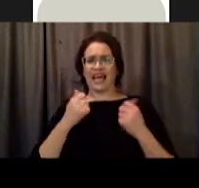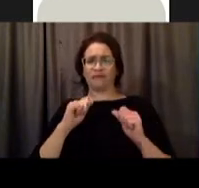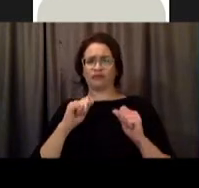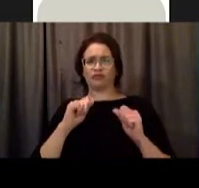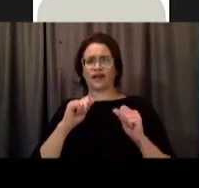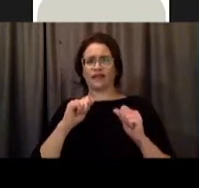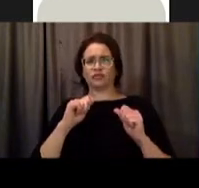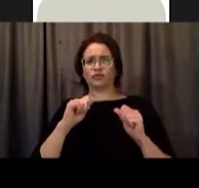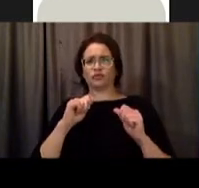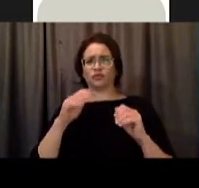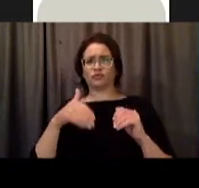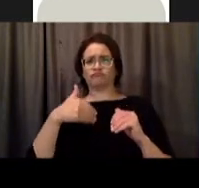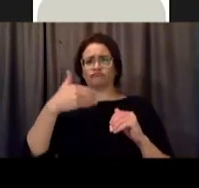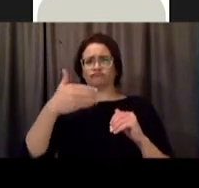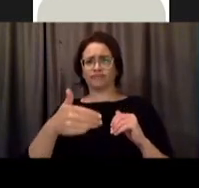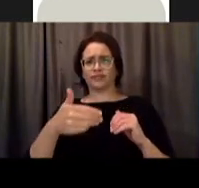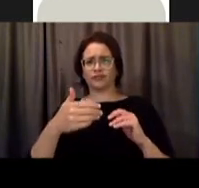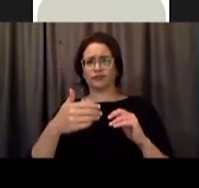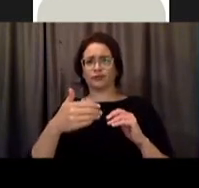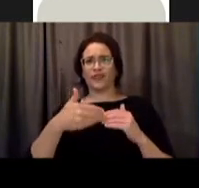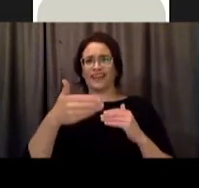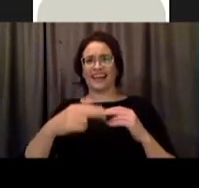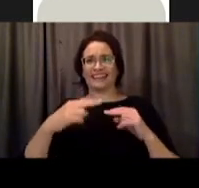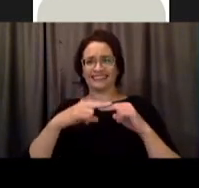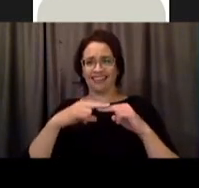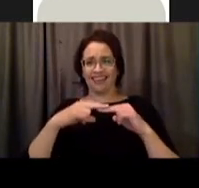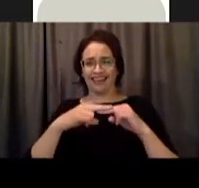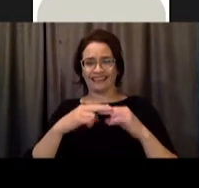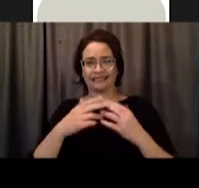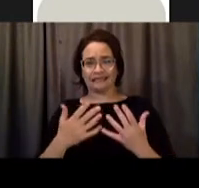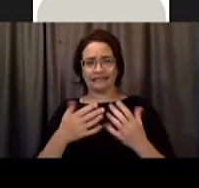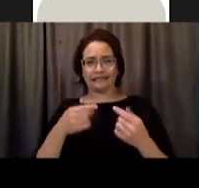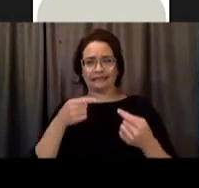the next slide, okay? I'm just trying to see what I have to...